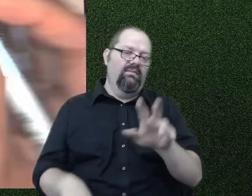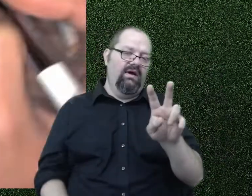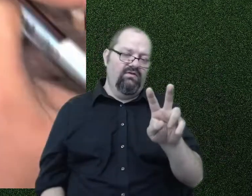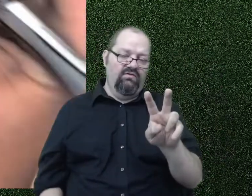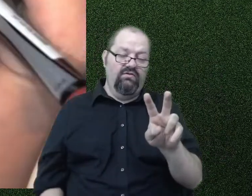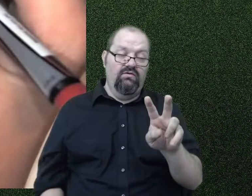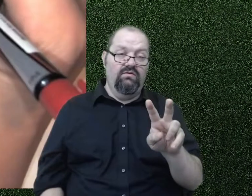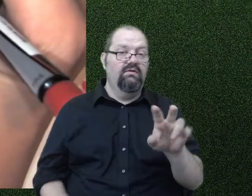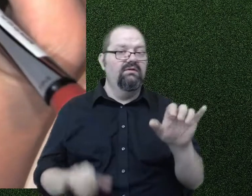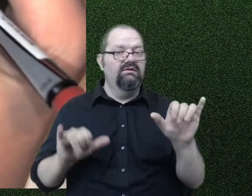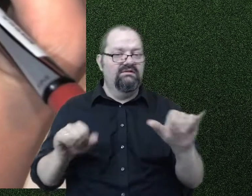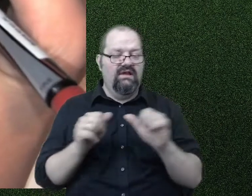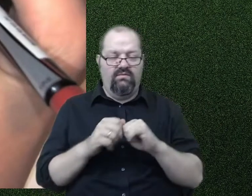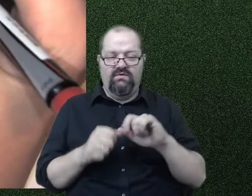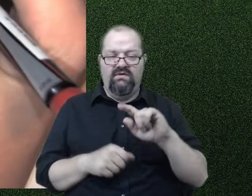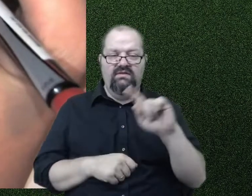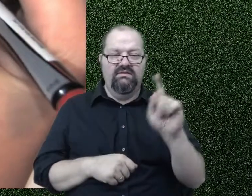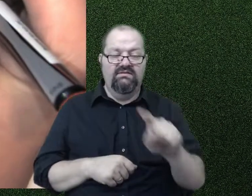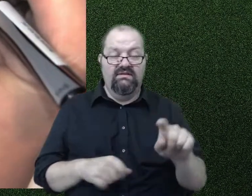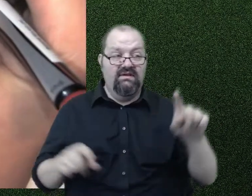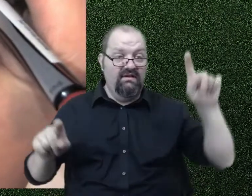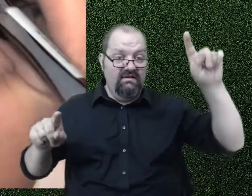Average z value,